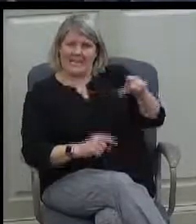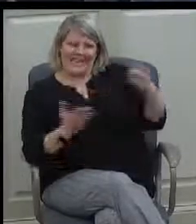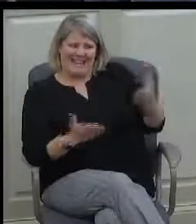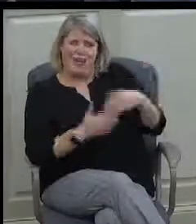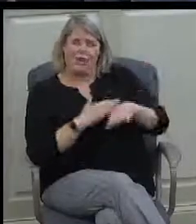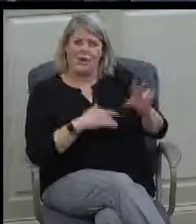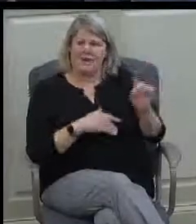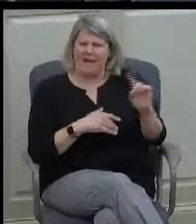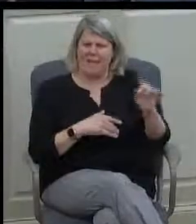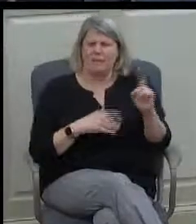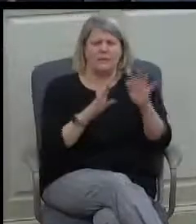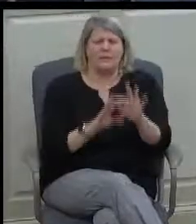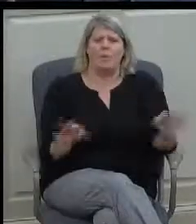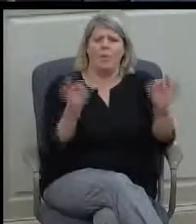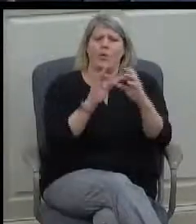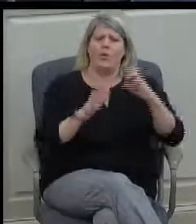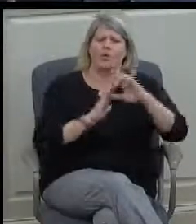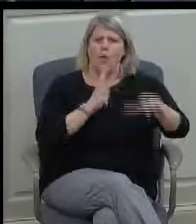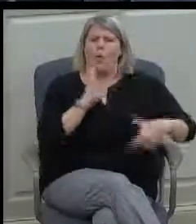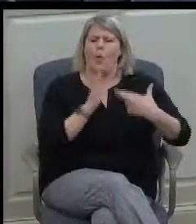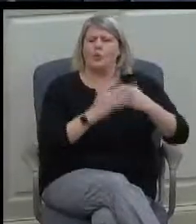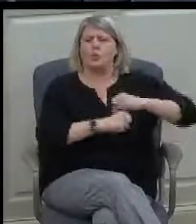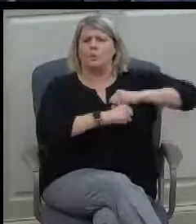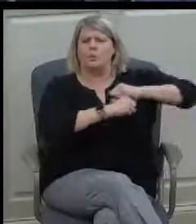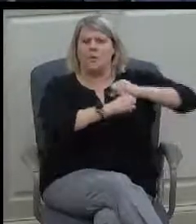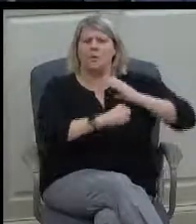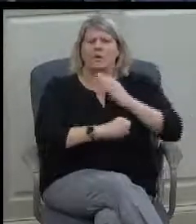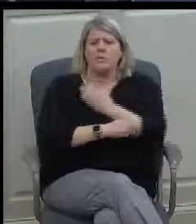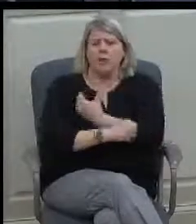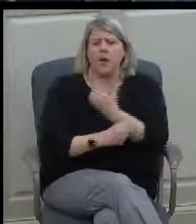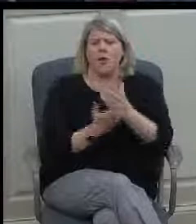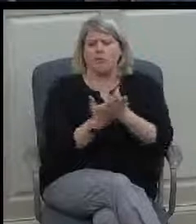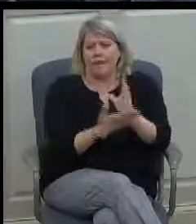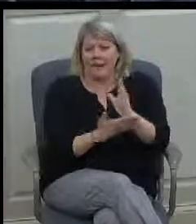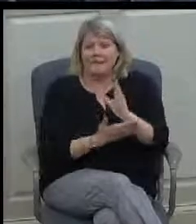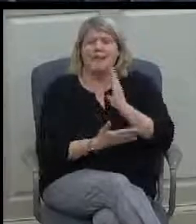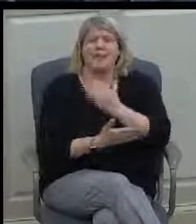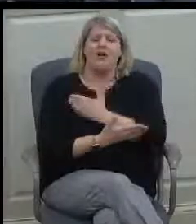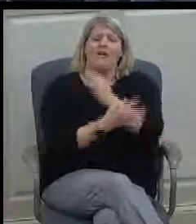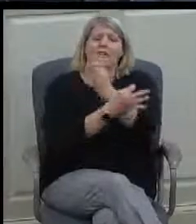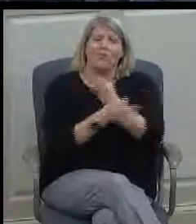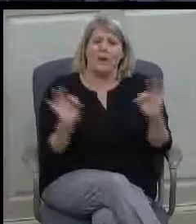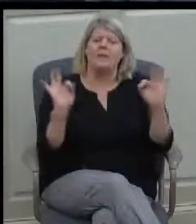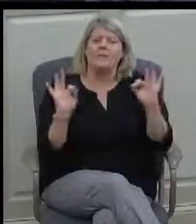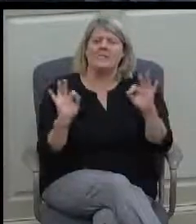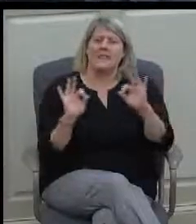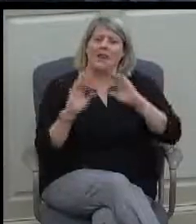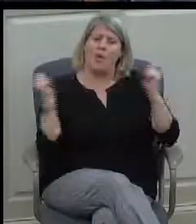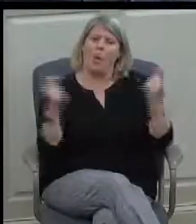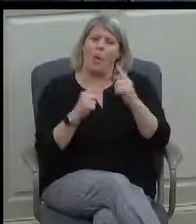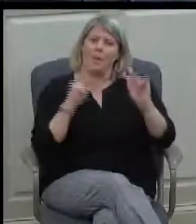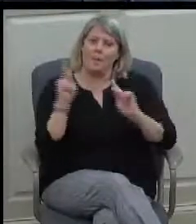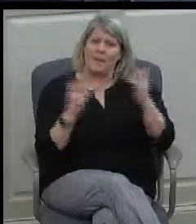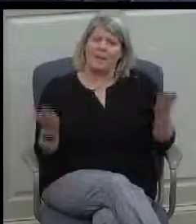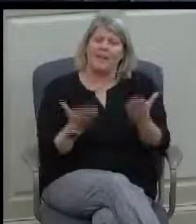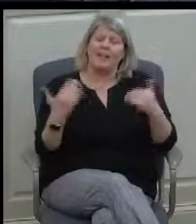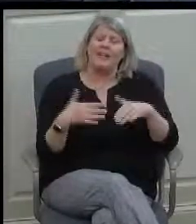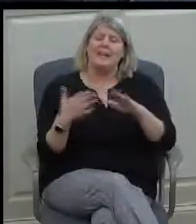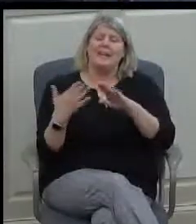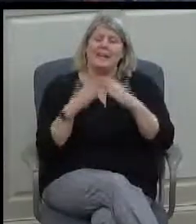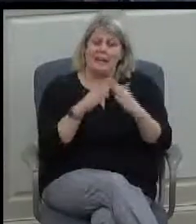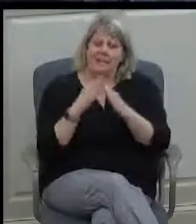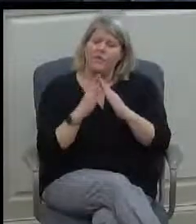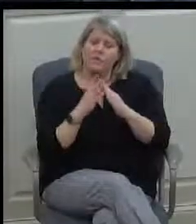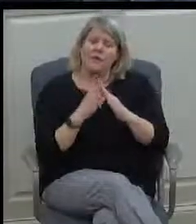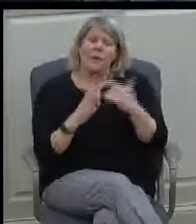play an essential role in safeguarding the rights and freedoms of the City of Danville and its citizens, and whereas it is important that all